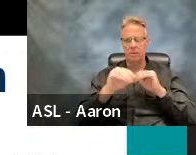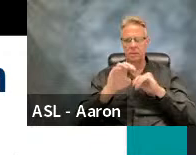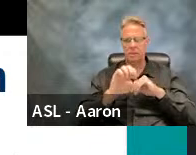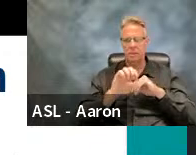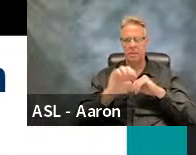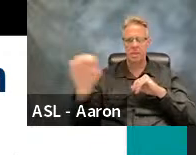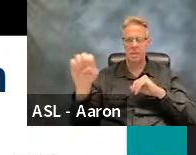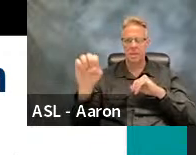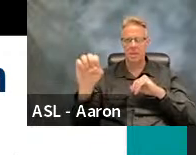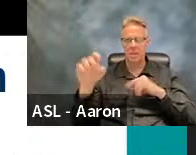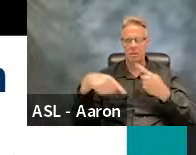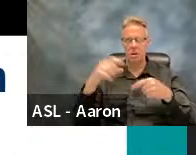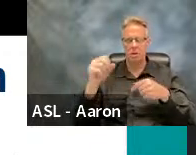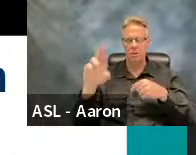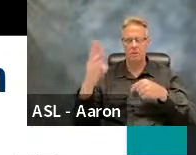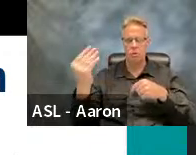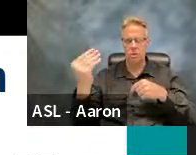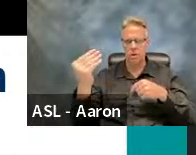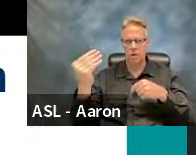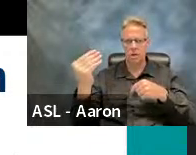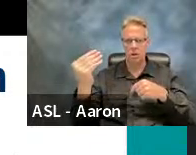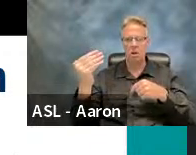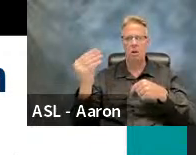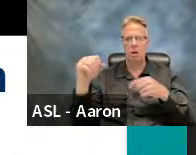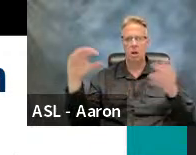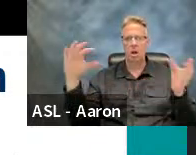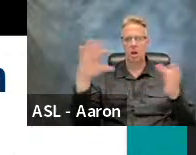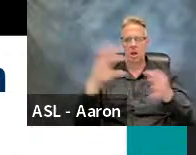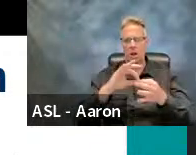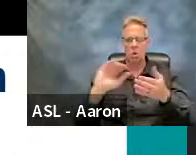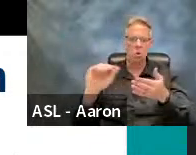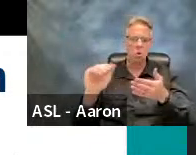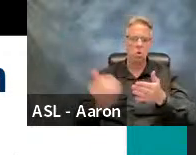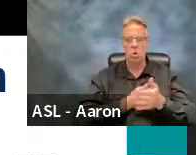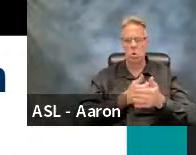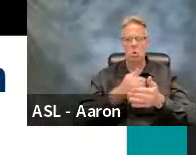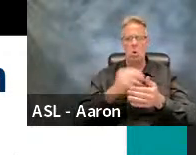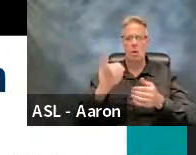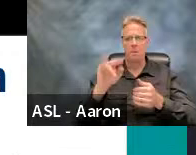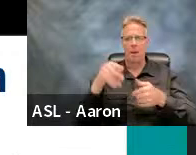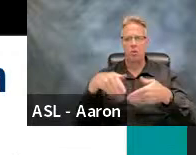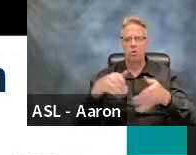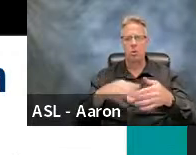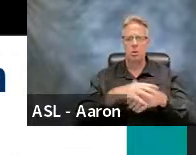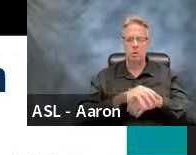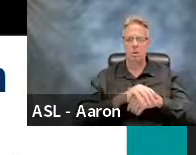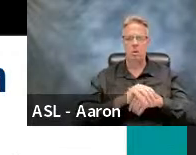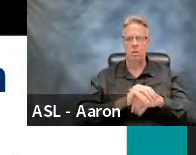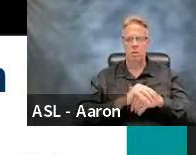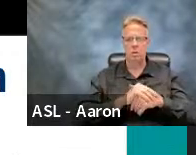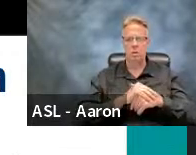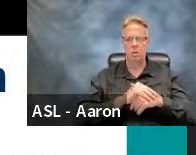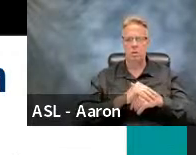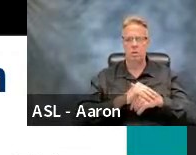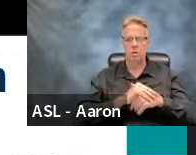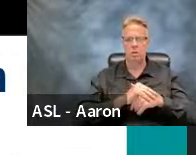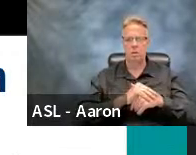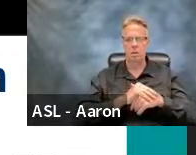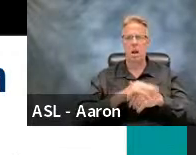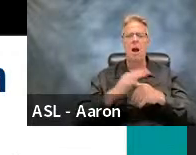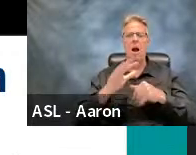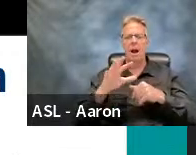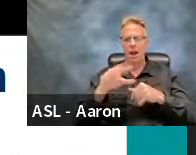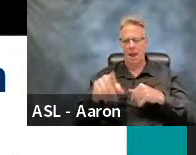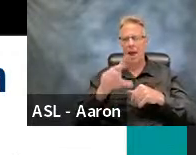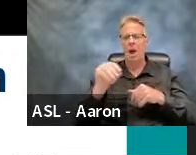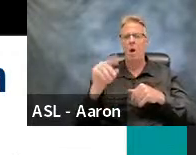eastbound SR14 would also be able to connect to that new Main Street connection. So it would provide, and